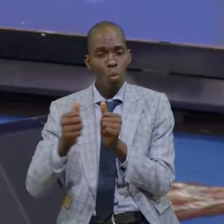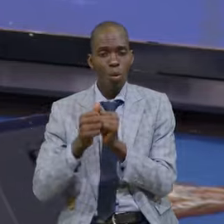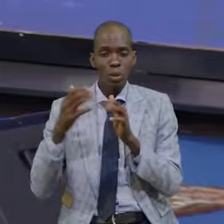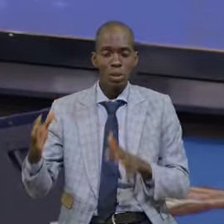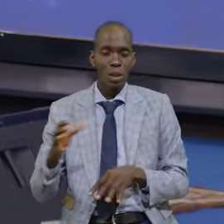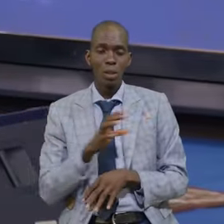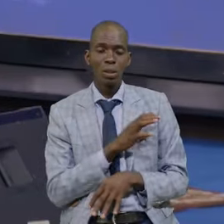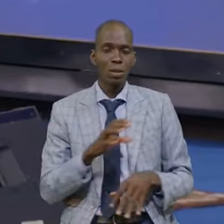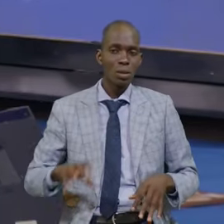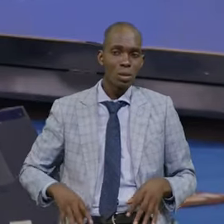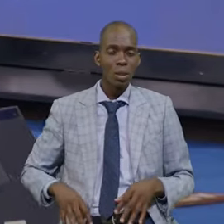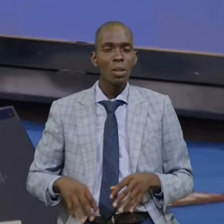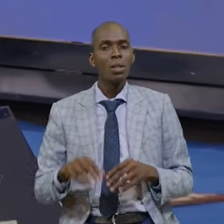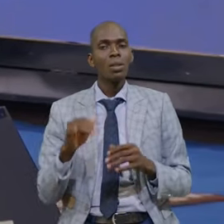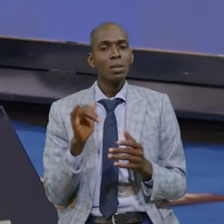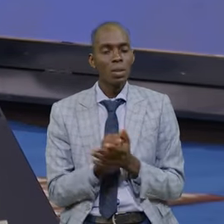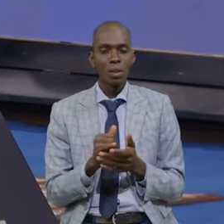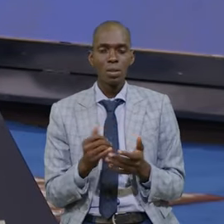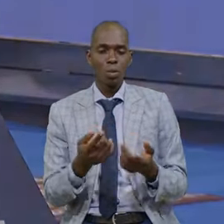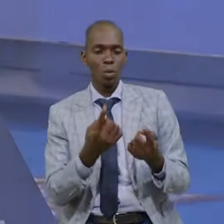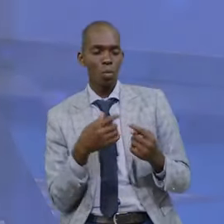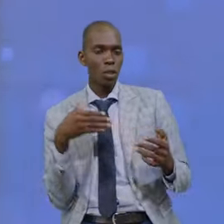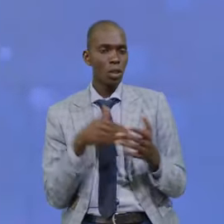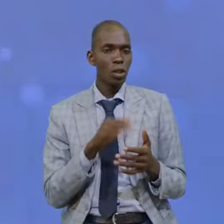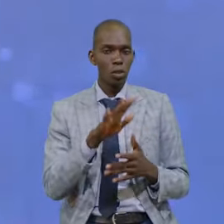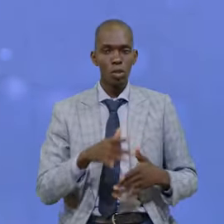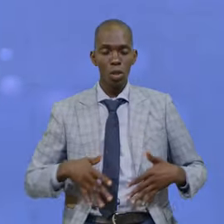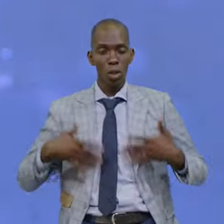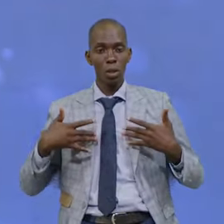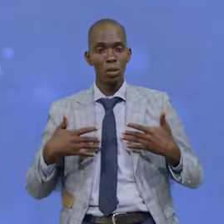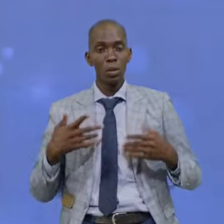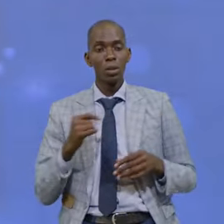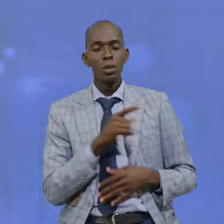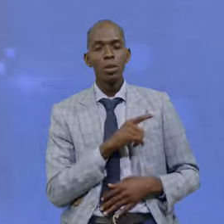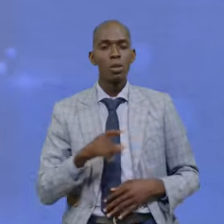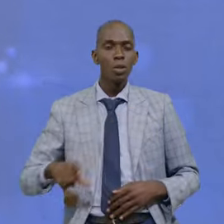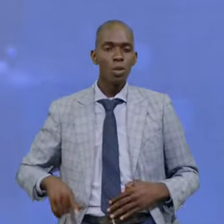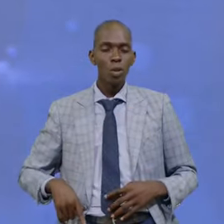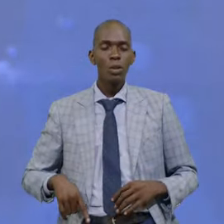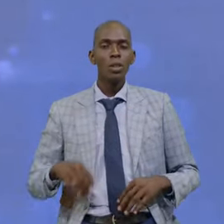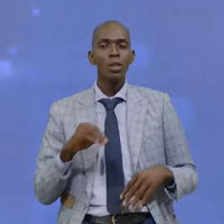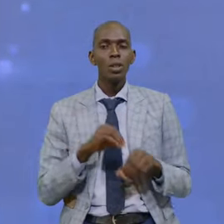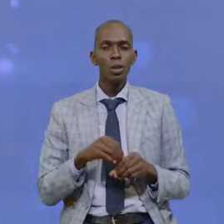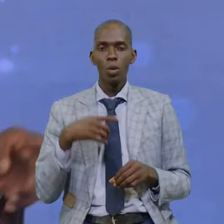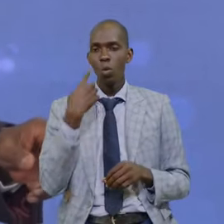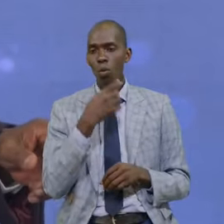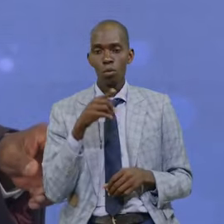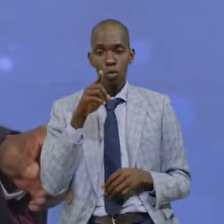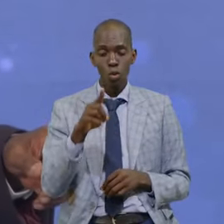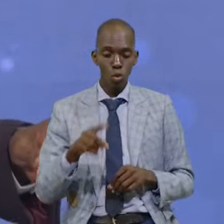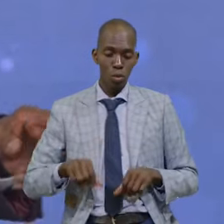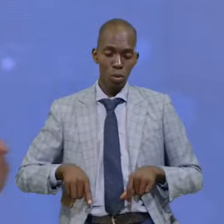may come against your life, the Lord in whom you dwell